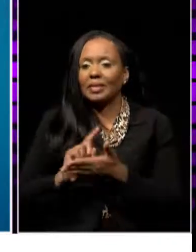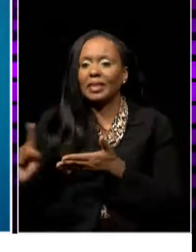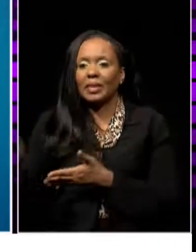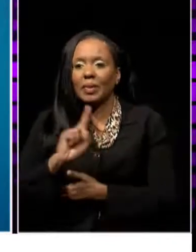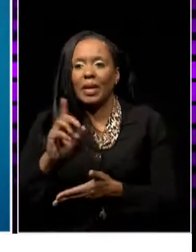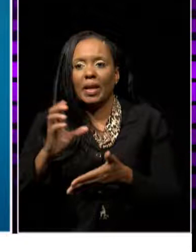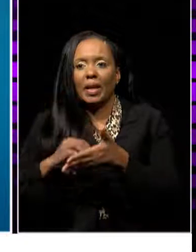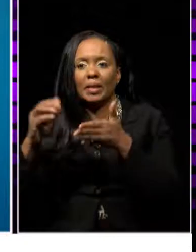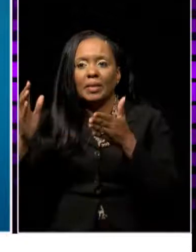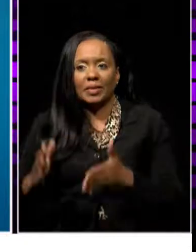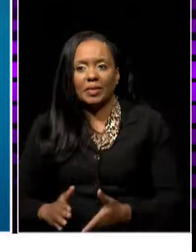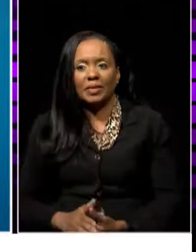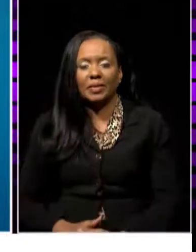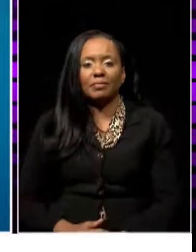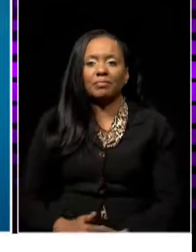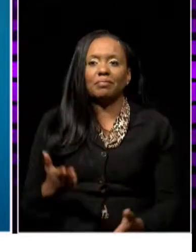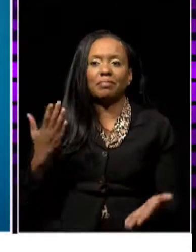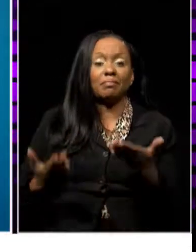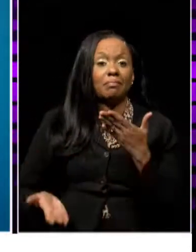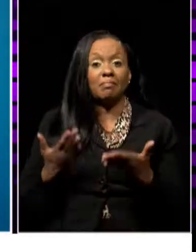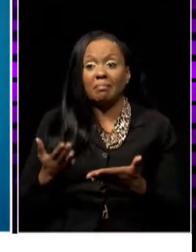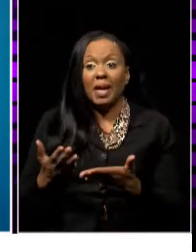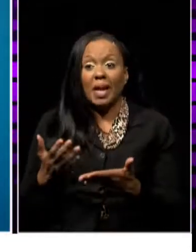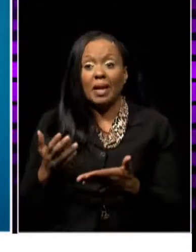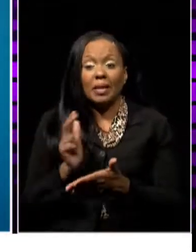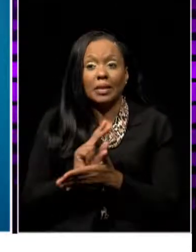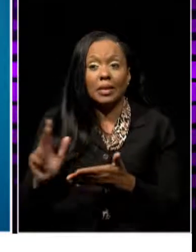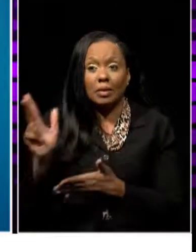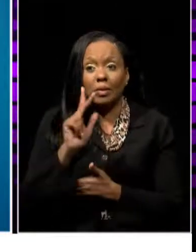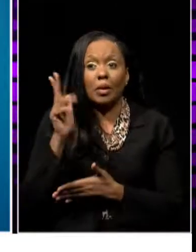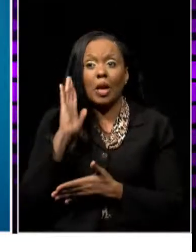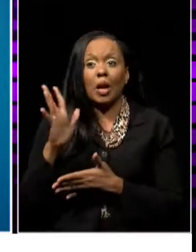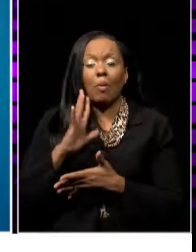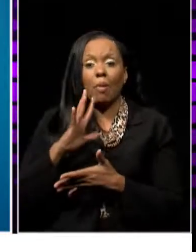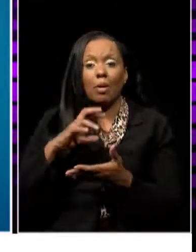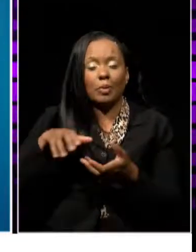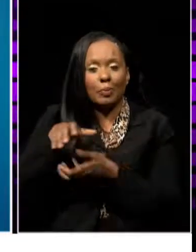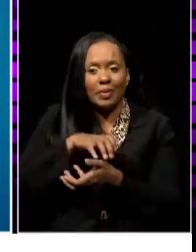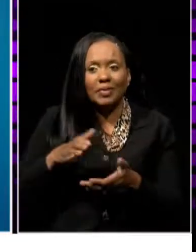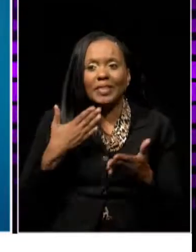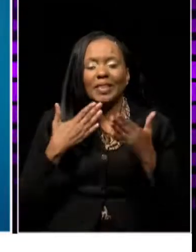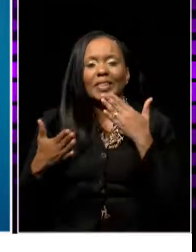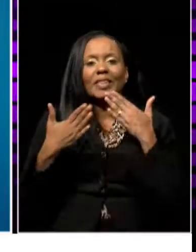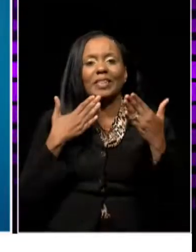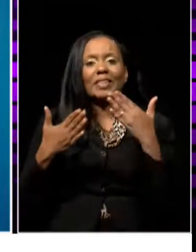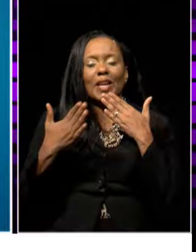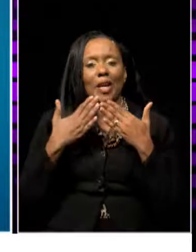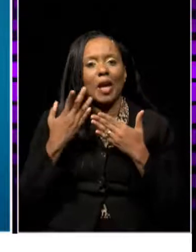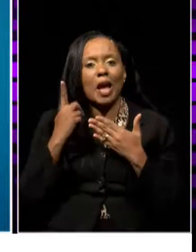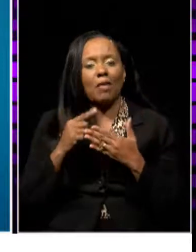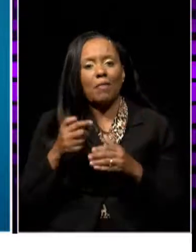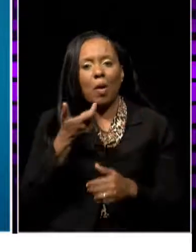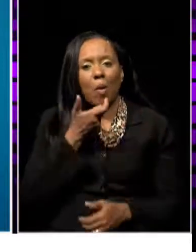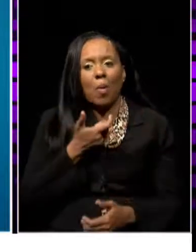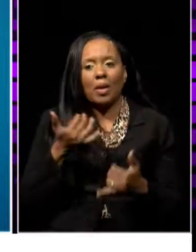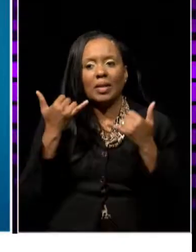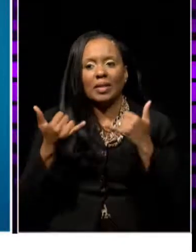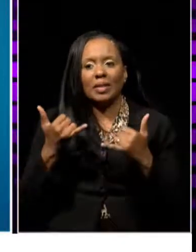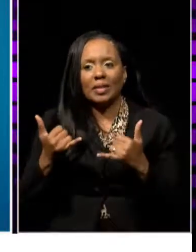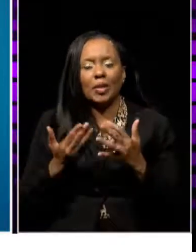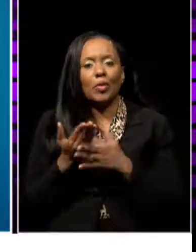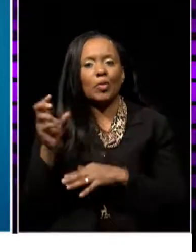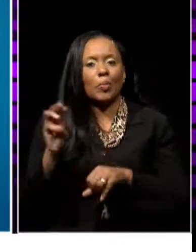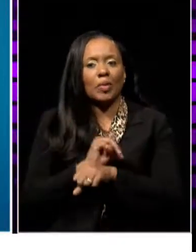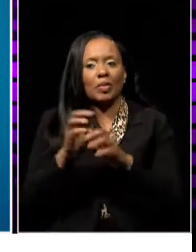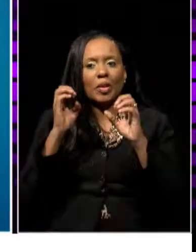hear the students, and then maybe in the third week we'll combine their point of views. So thank you. This has been the Listen Up a Card Show, brought to you by the Ministry of